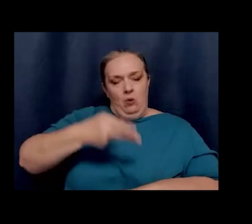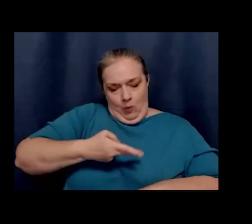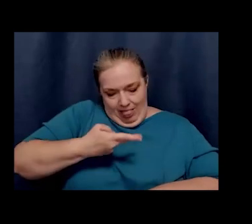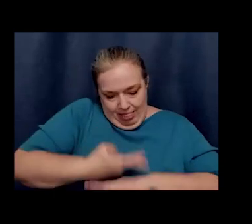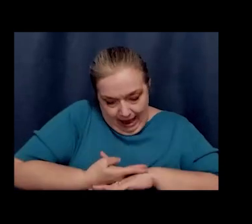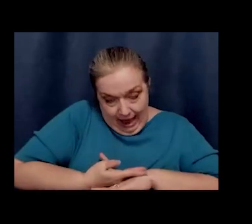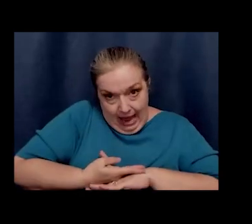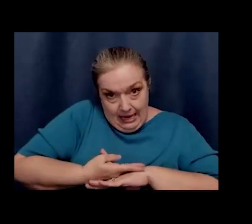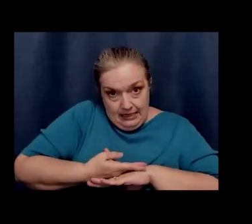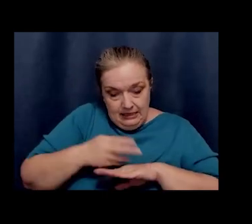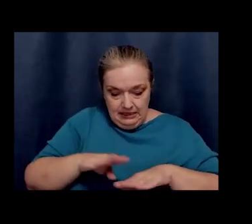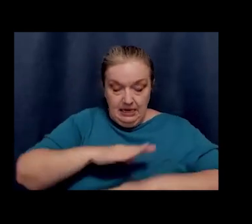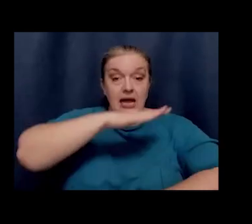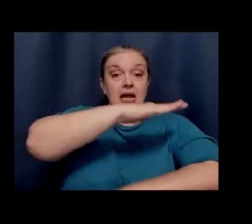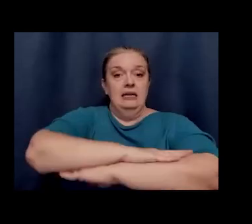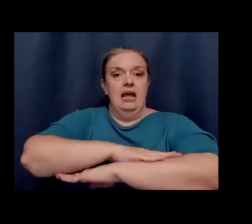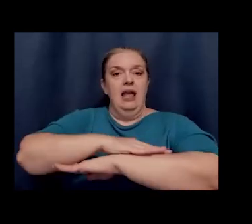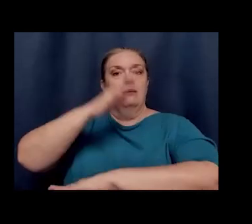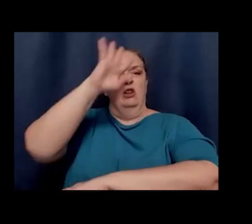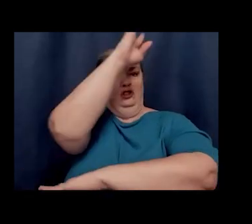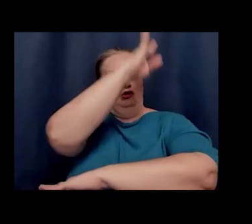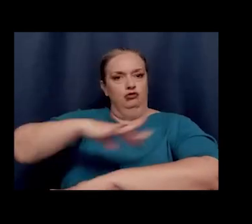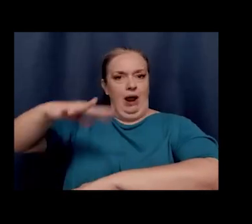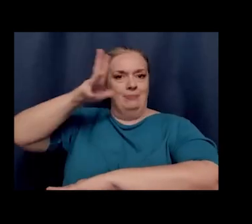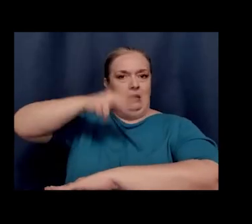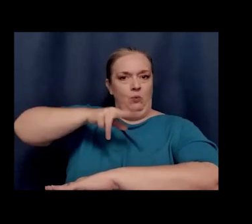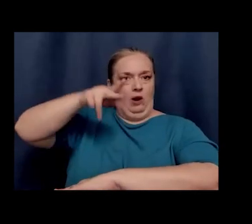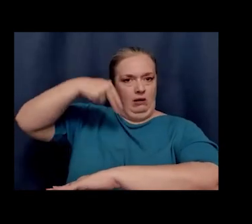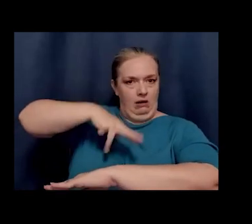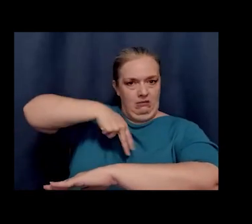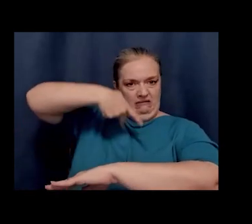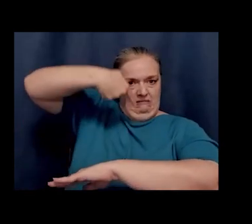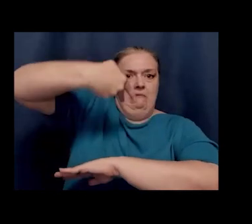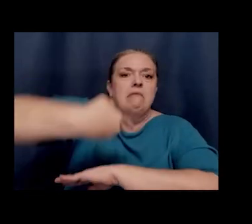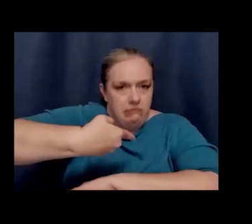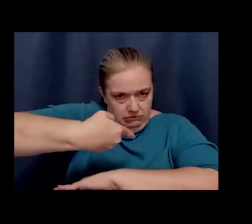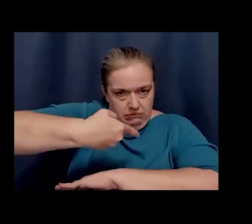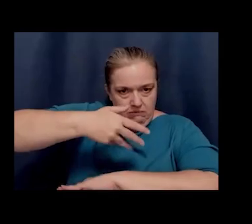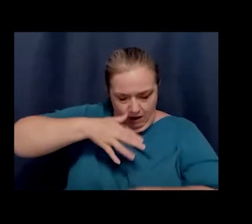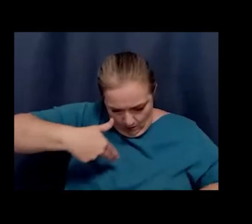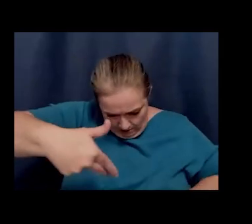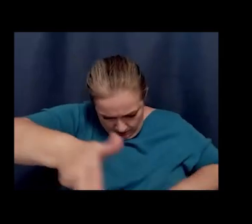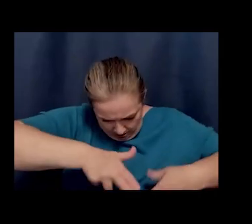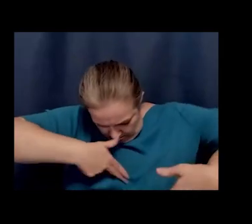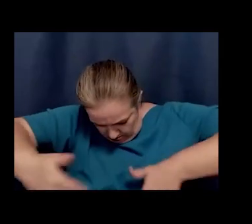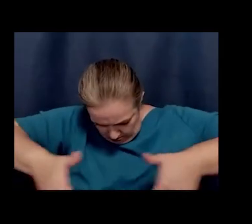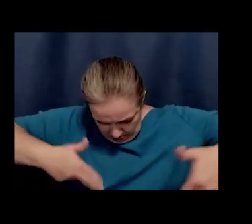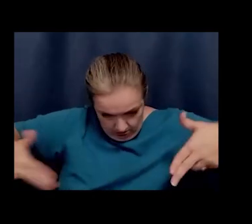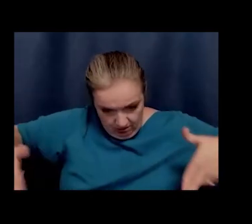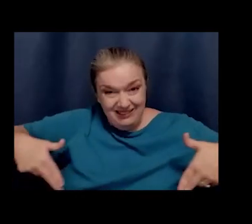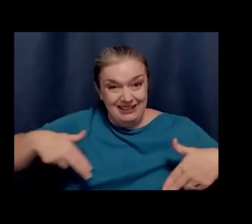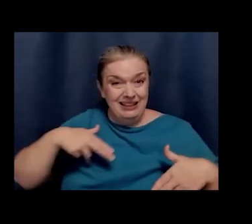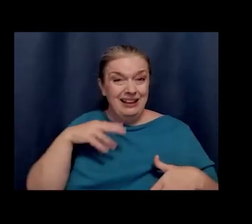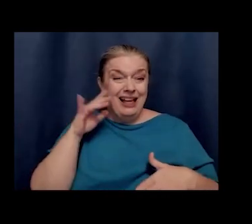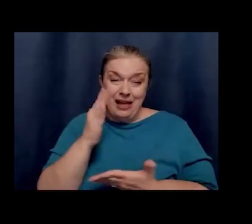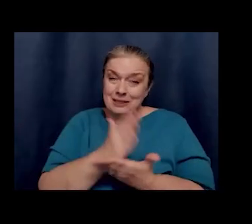the work table and work on large-scale works underneath them. This is an aspect of the process, kind of like